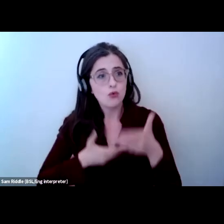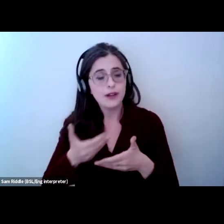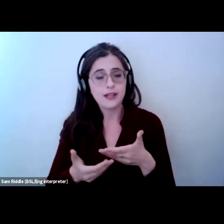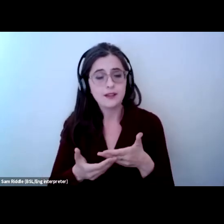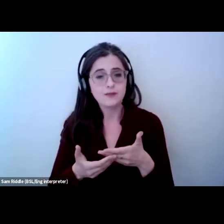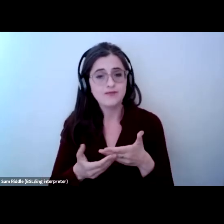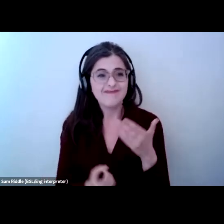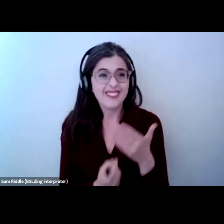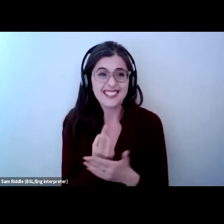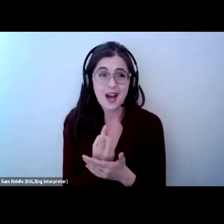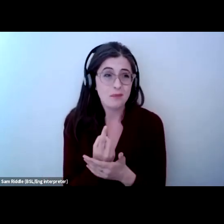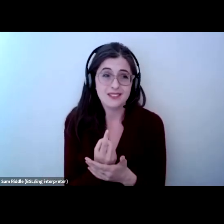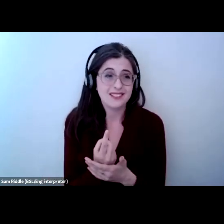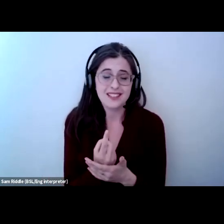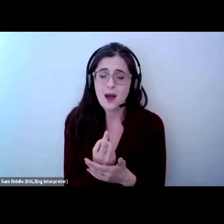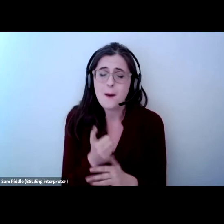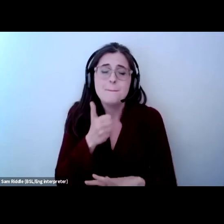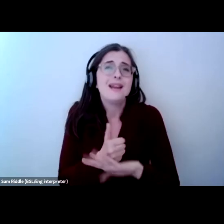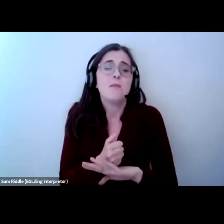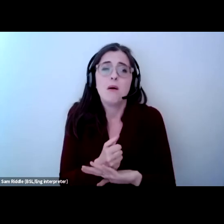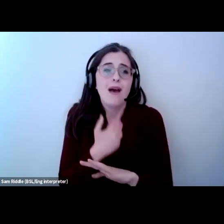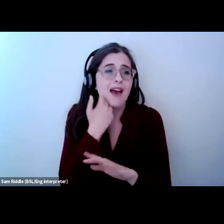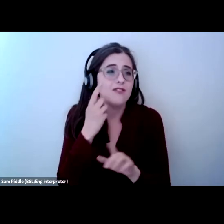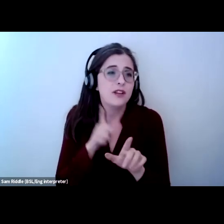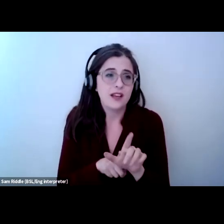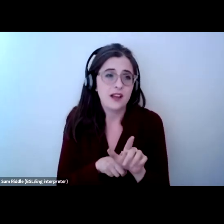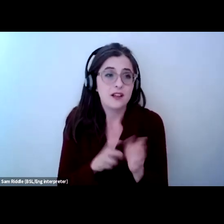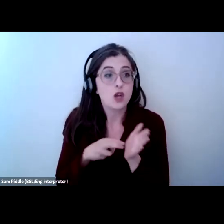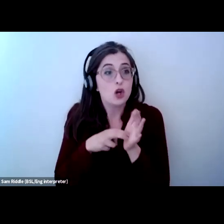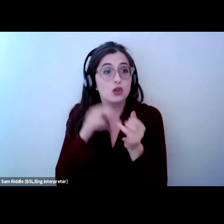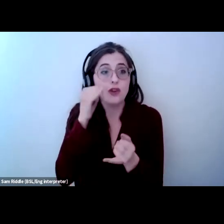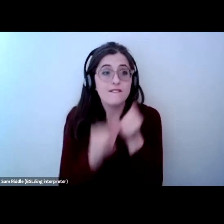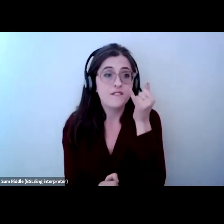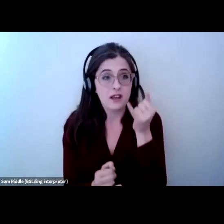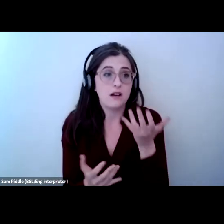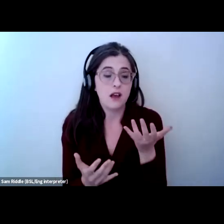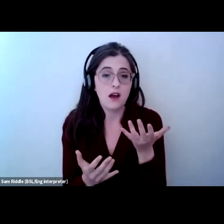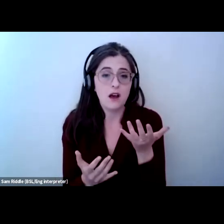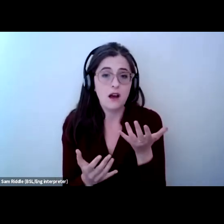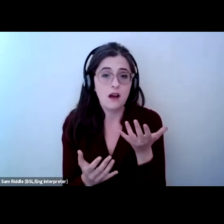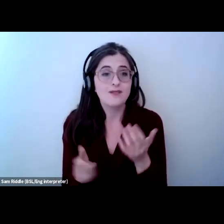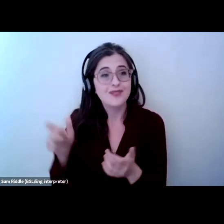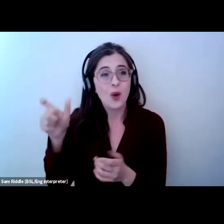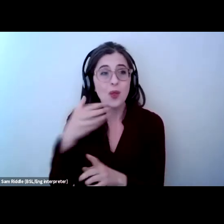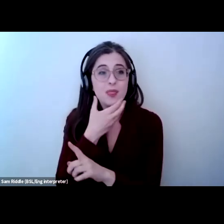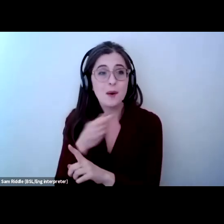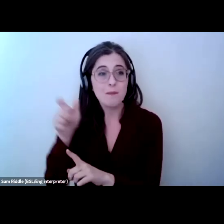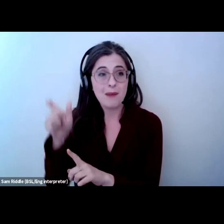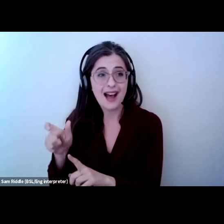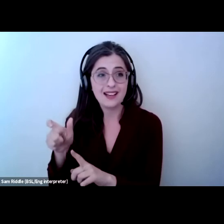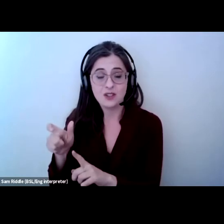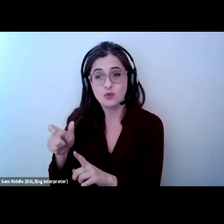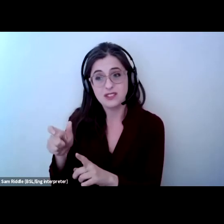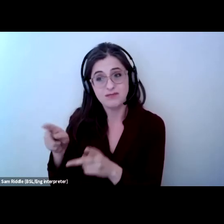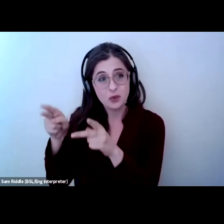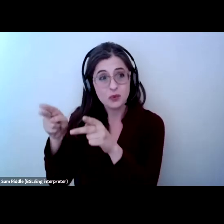is something that happens at least every year, that there's a contract failure, and the man in question was terminally ill,